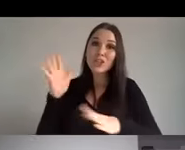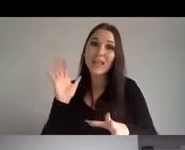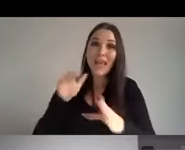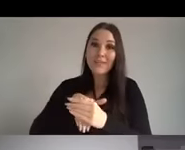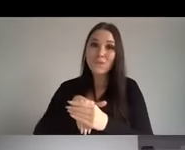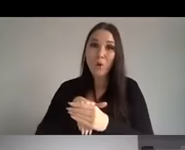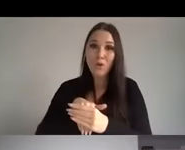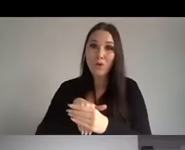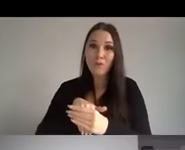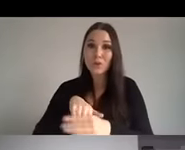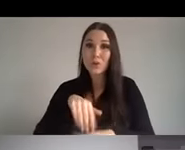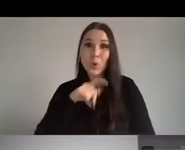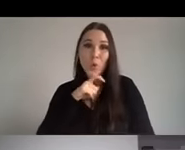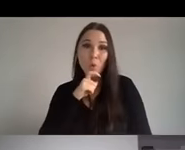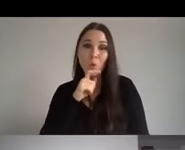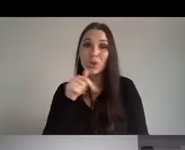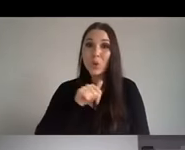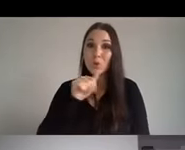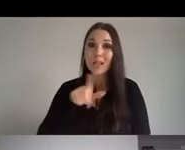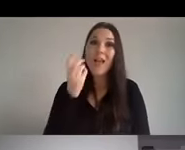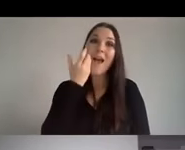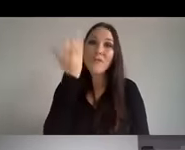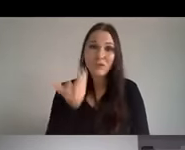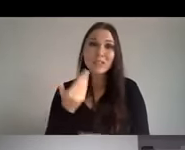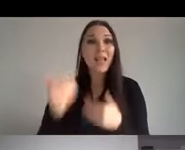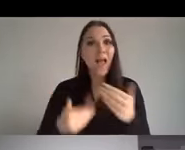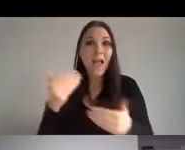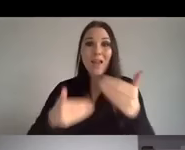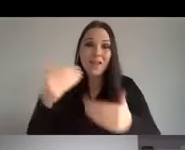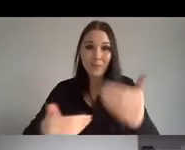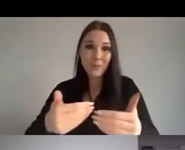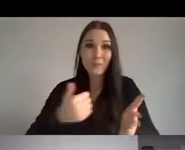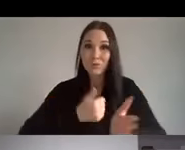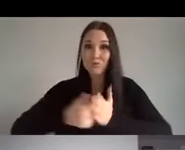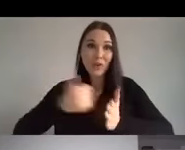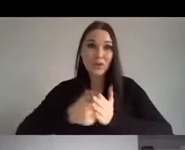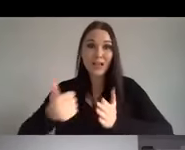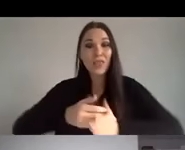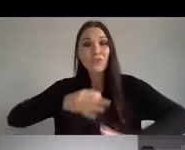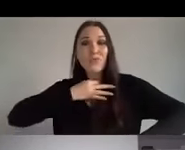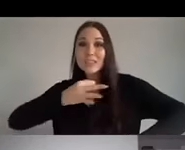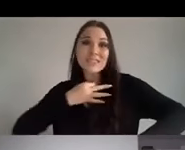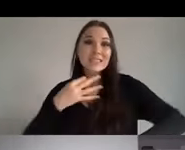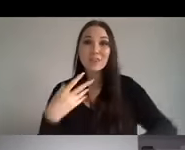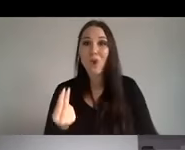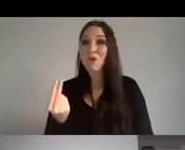this on a day-to-day basis, and the risks of not having them involved to make an